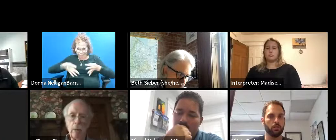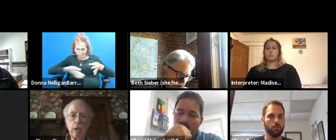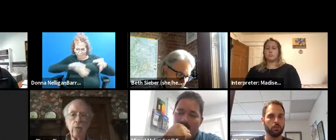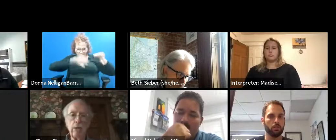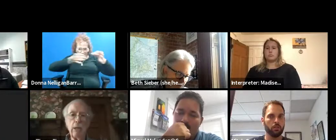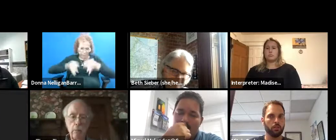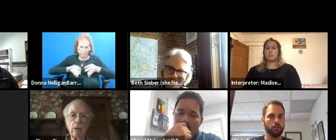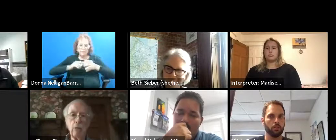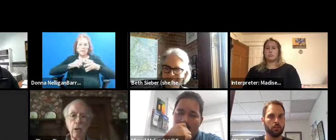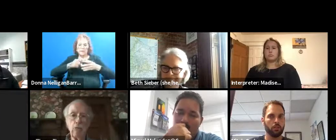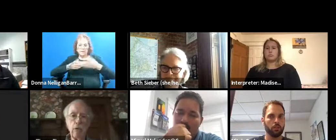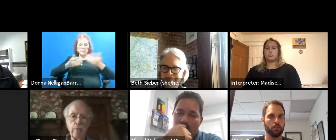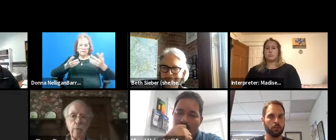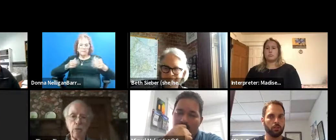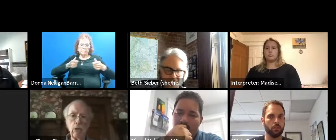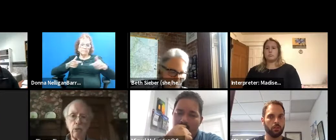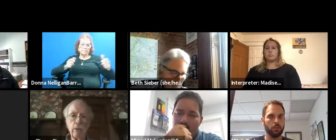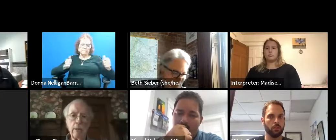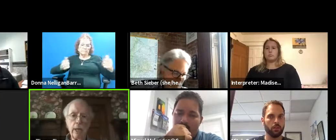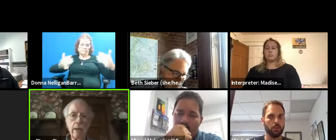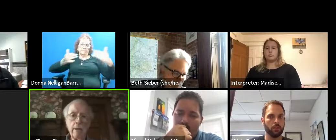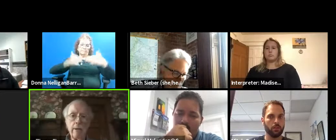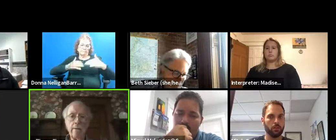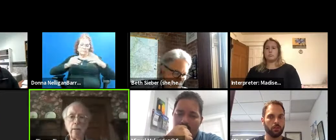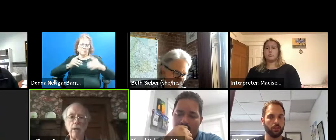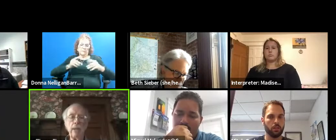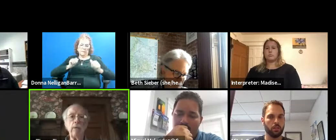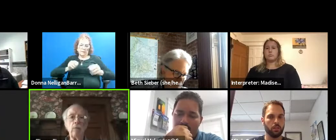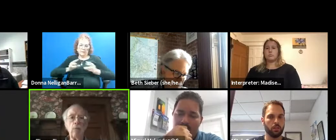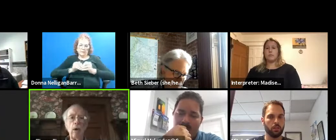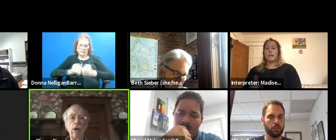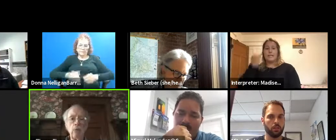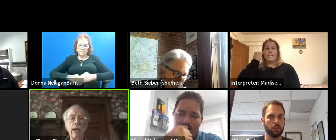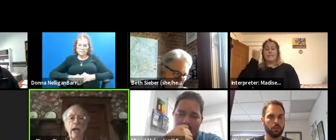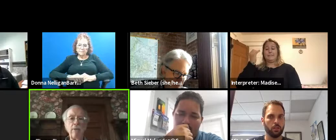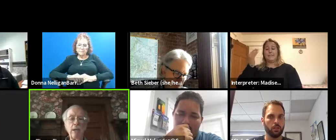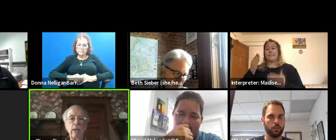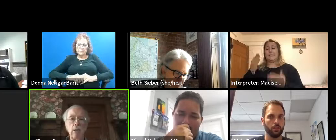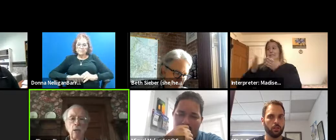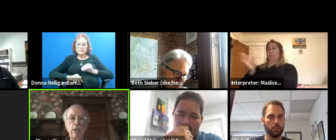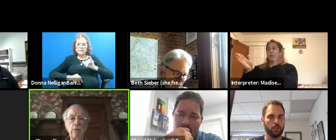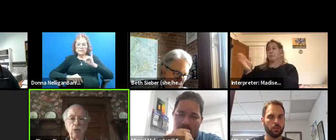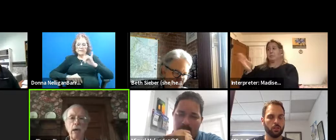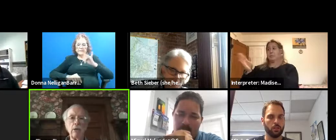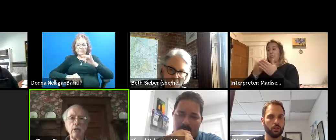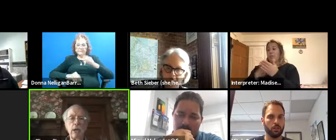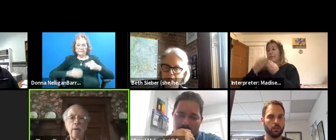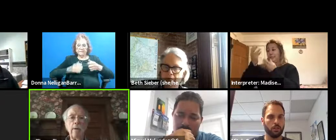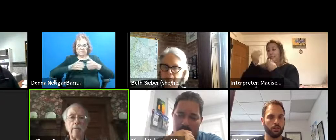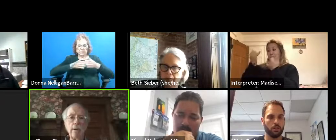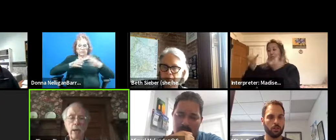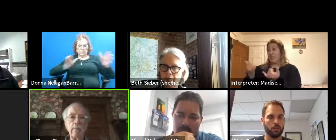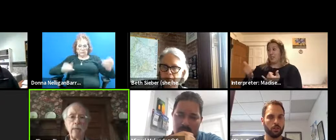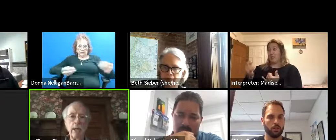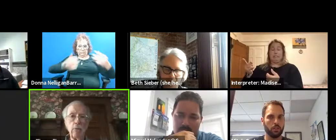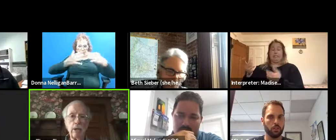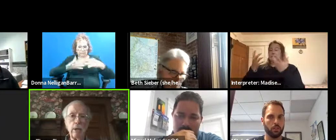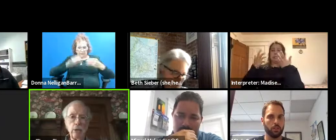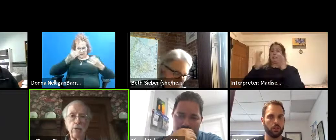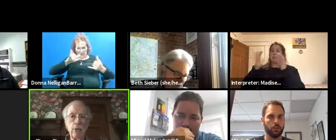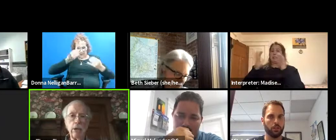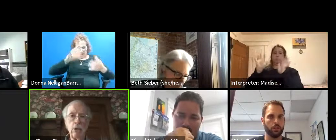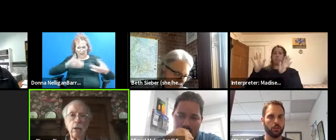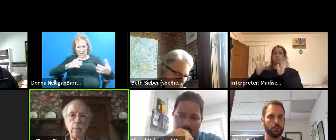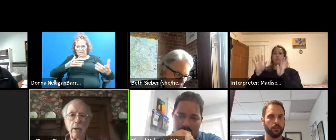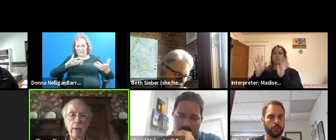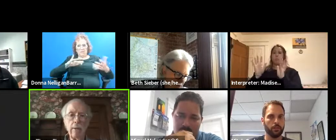No. The public would run from the room screaming. But once we have the drafts done, there